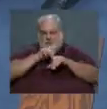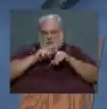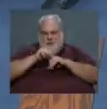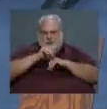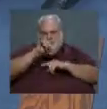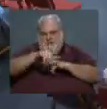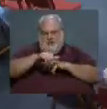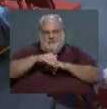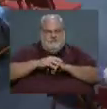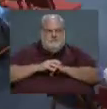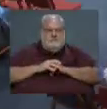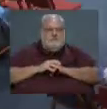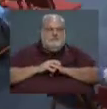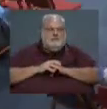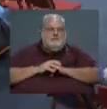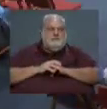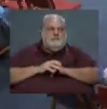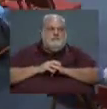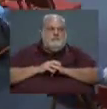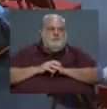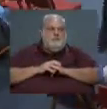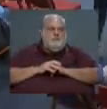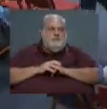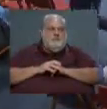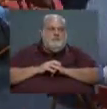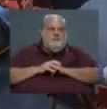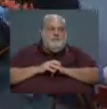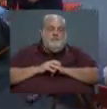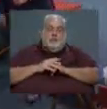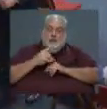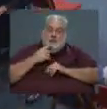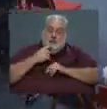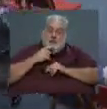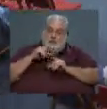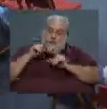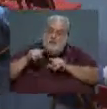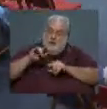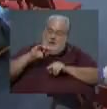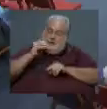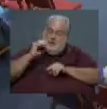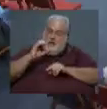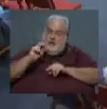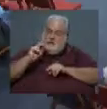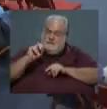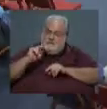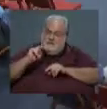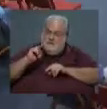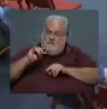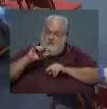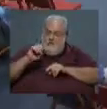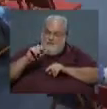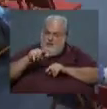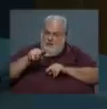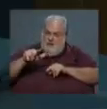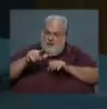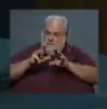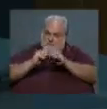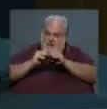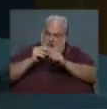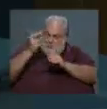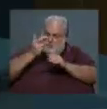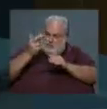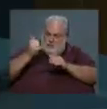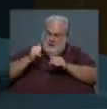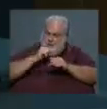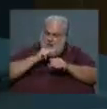this. Okay. You say that you went to Jacksonville for a landlord meeting? Yeah. Okay, is there any reason